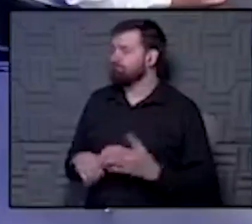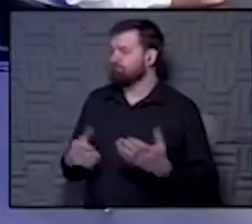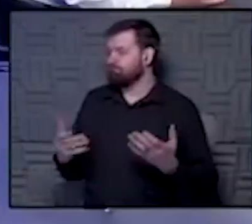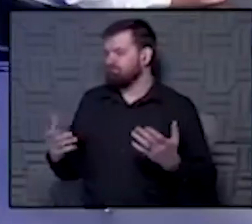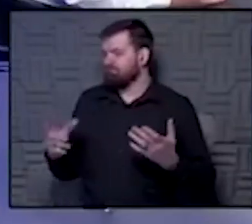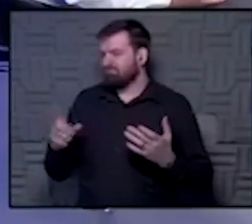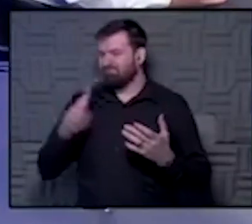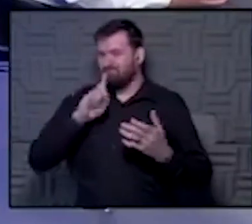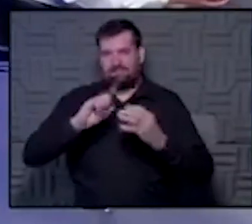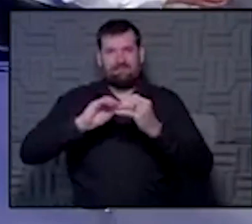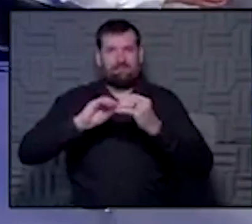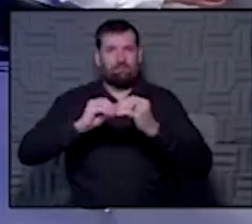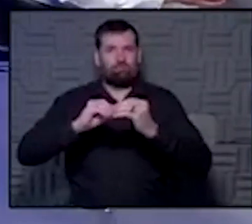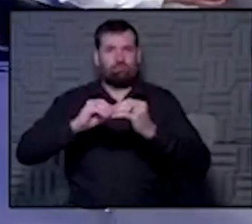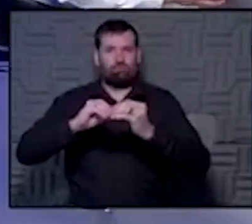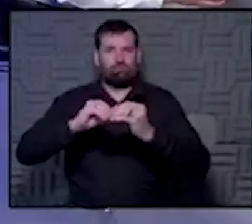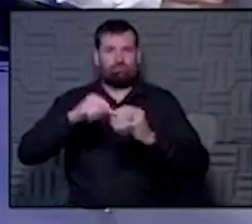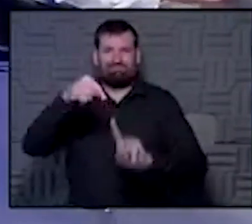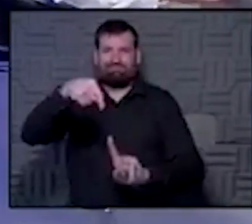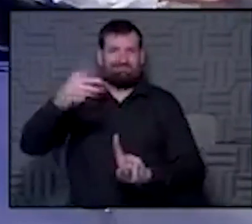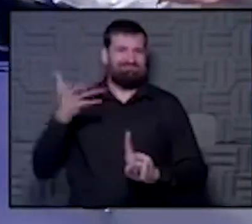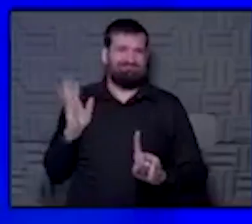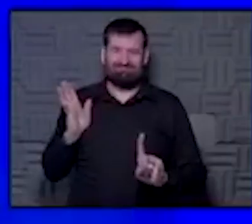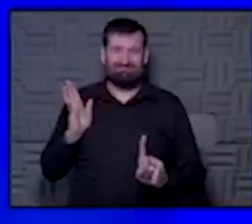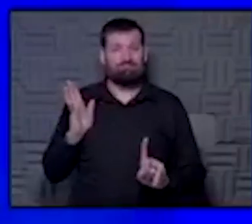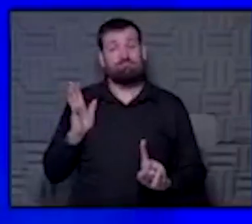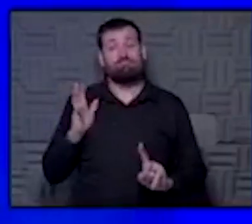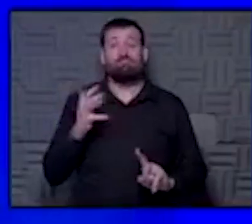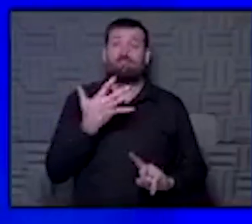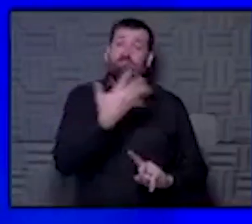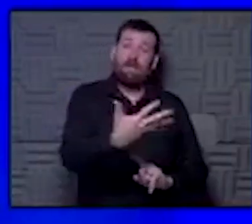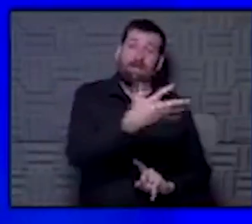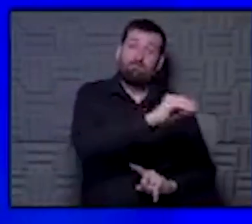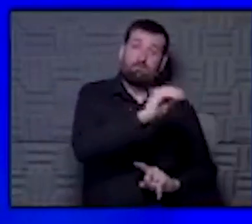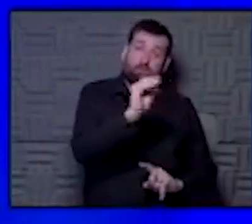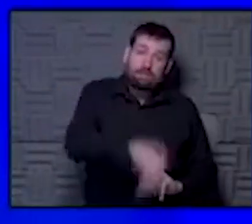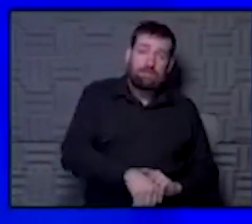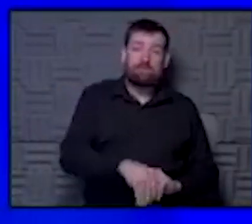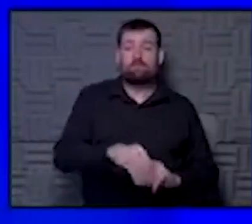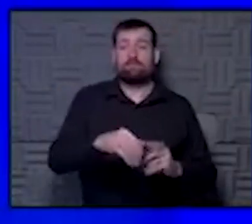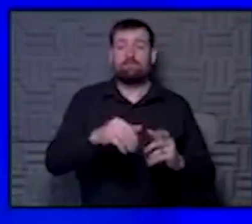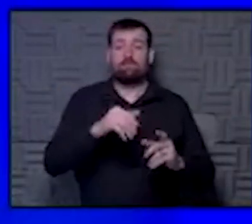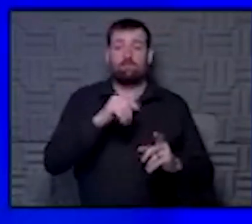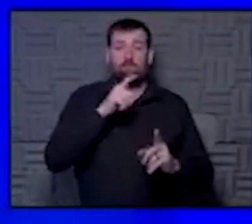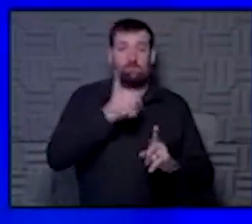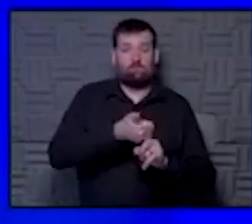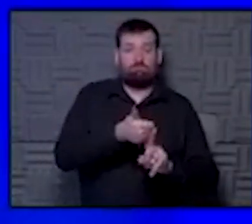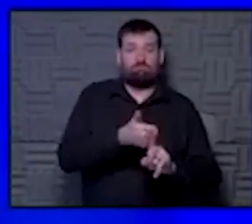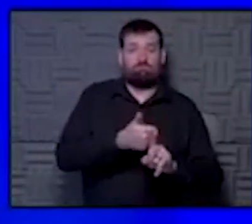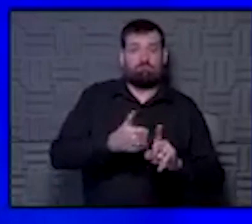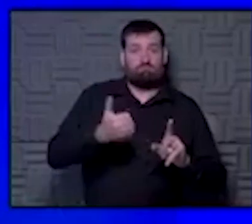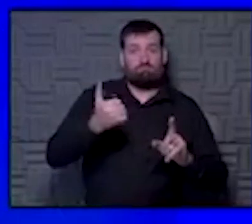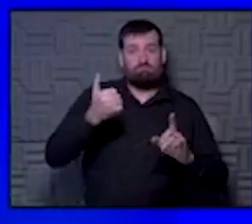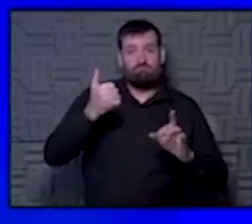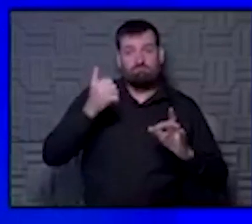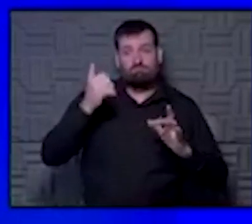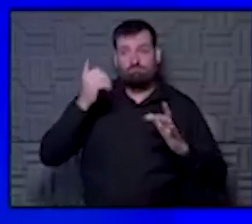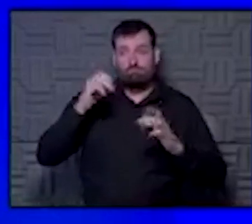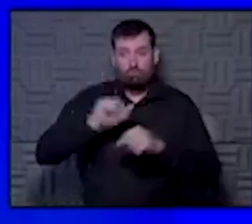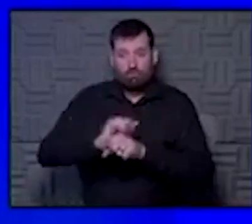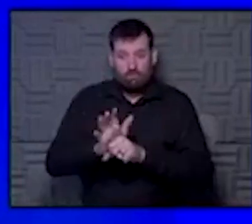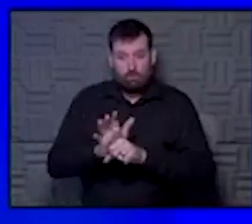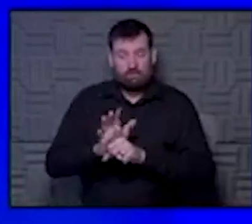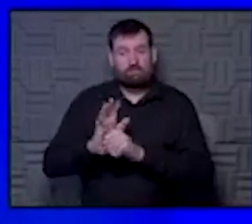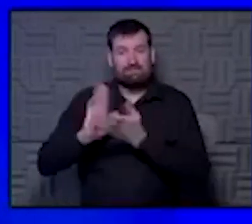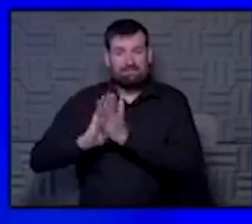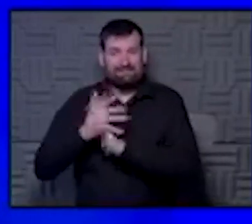pure numbers game, simple numbers. If we say 5% of people who are ill with COVID-19 go to critical illness,